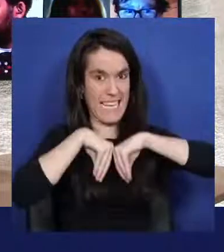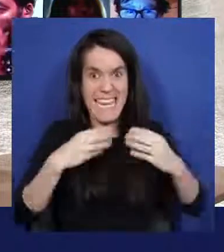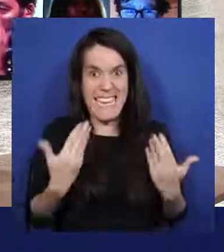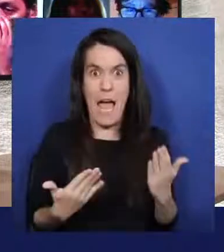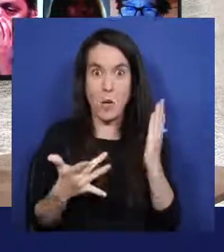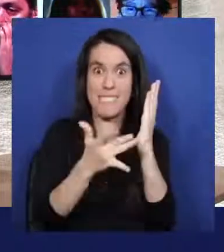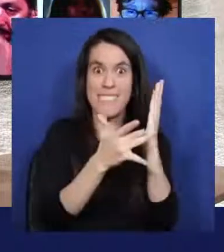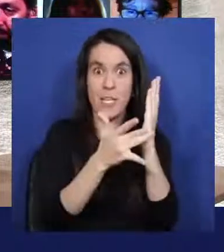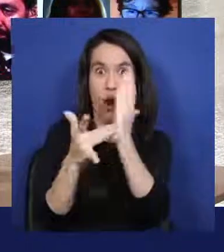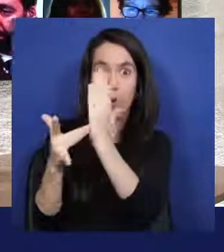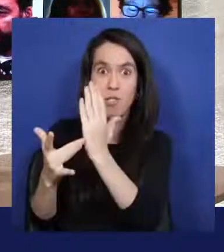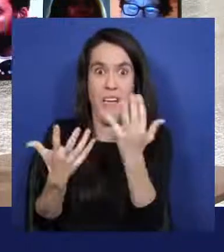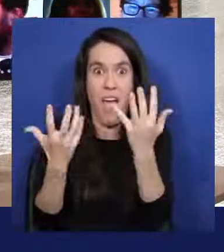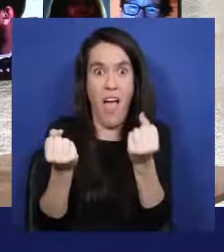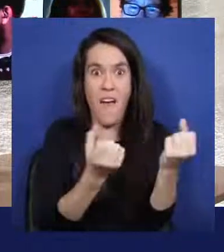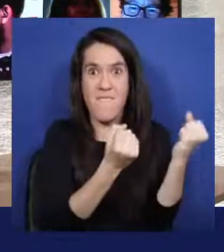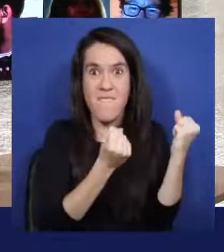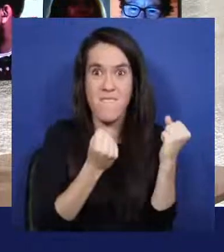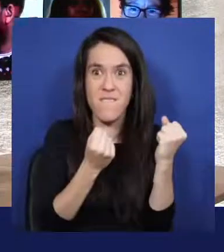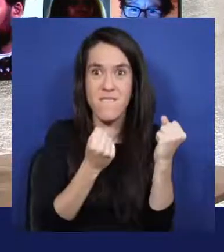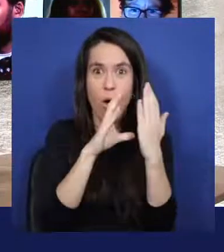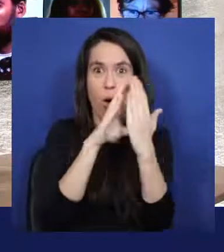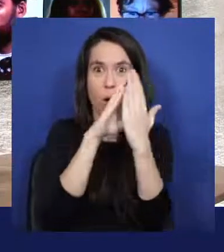existing models,